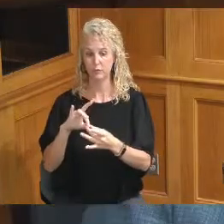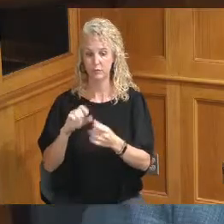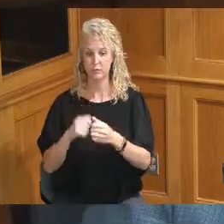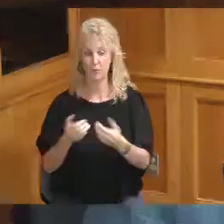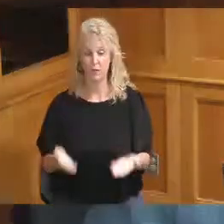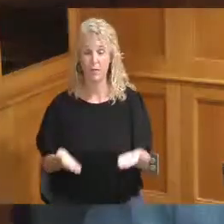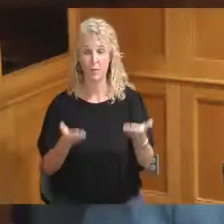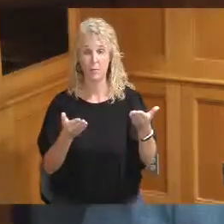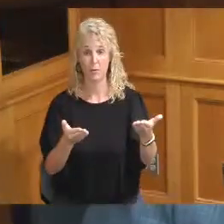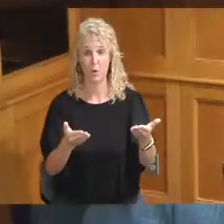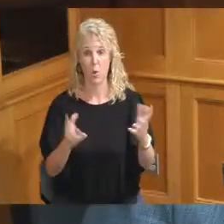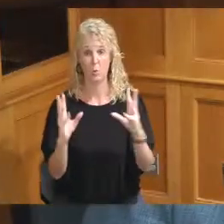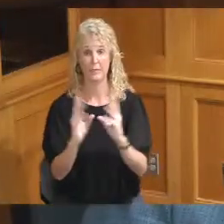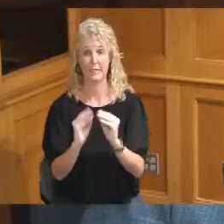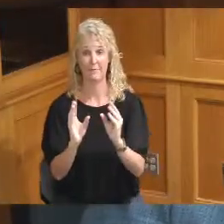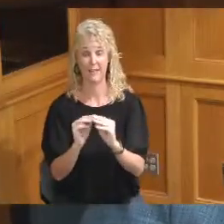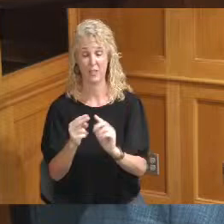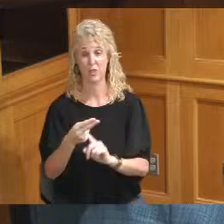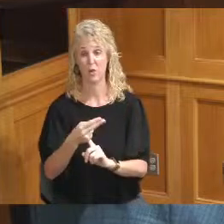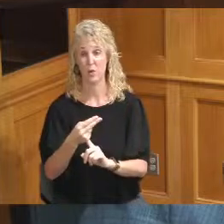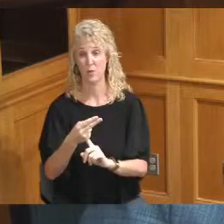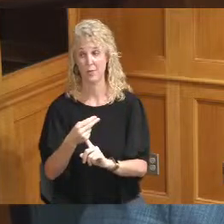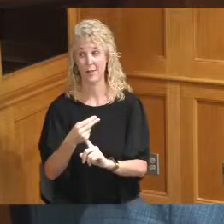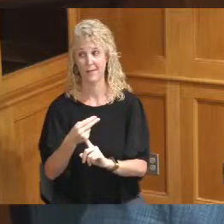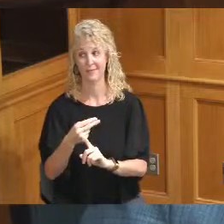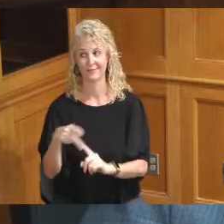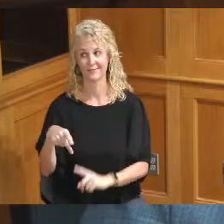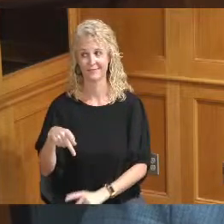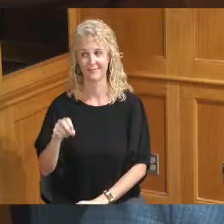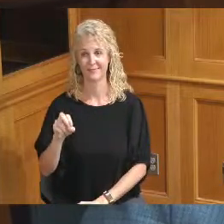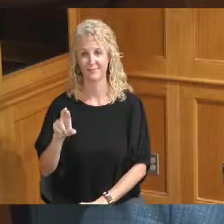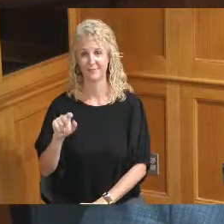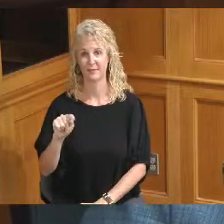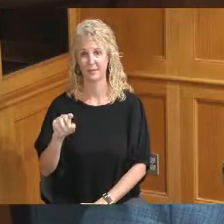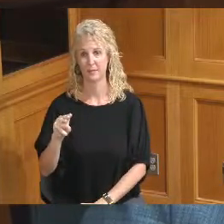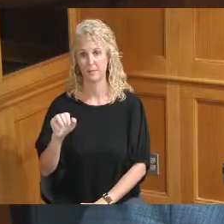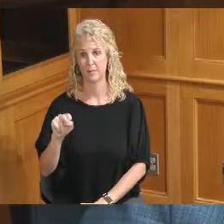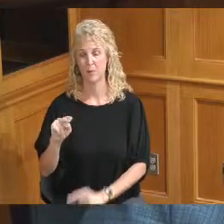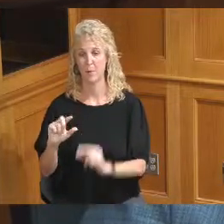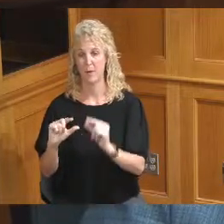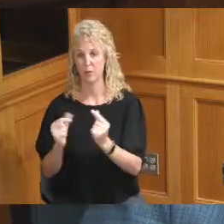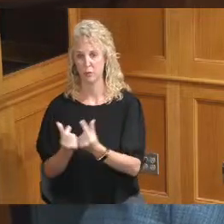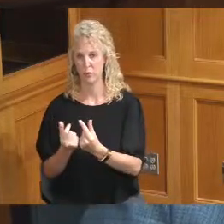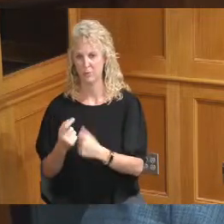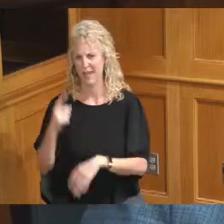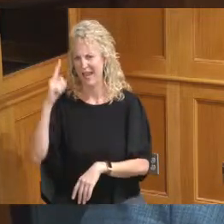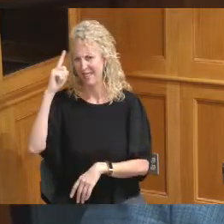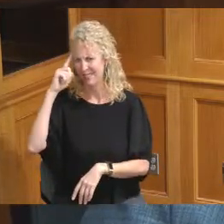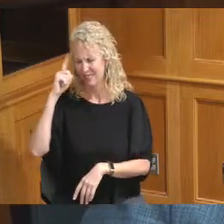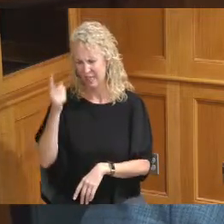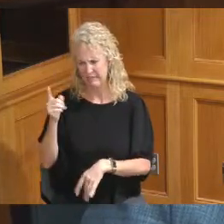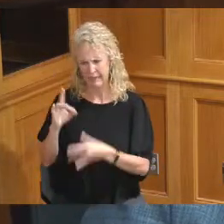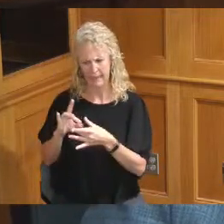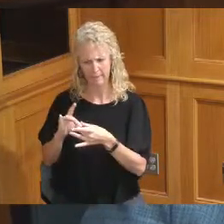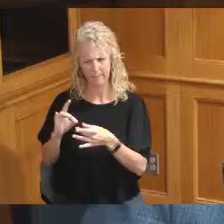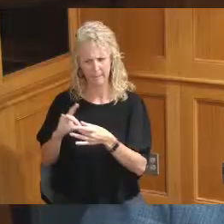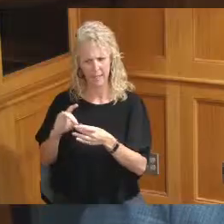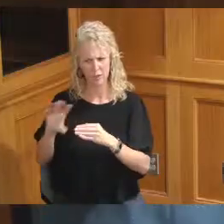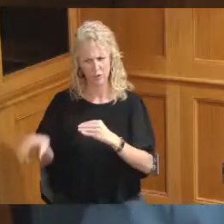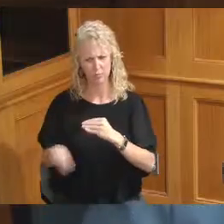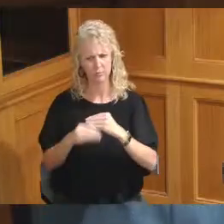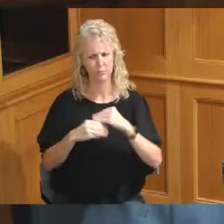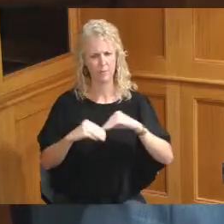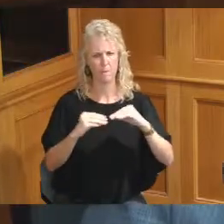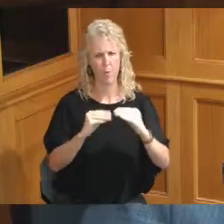proposed convention hotel by the Portman Group, and there was mention that there would be some additional paperwork. I just want to be on